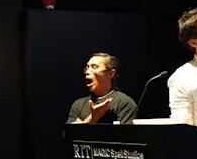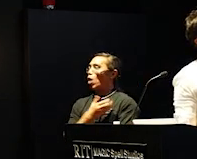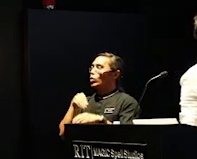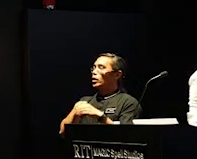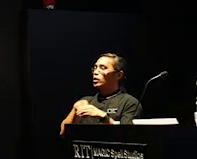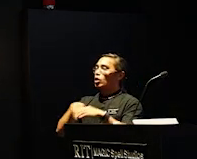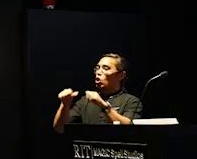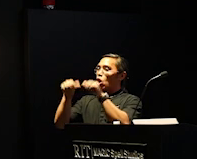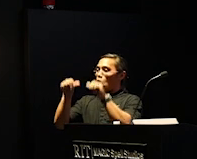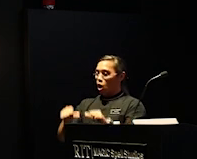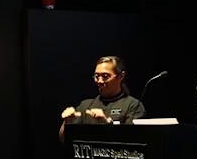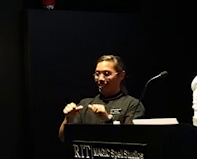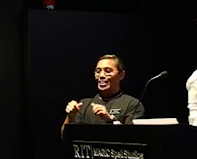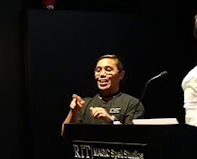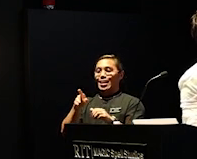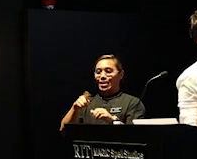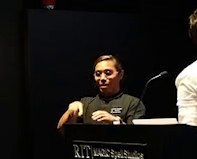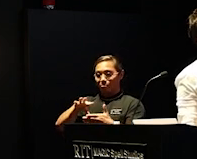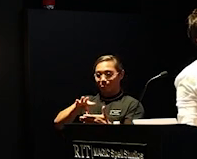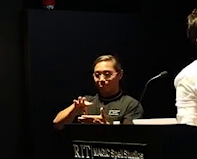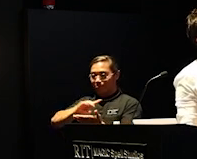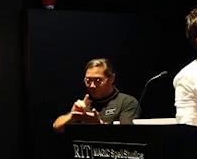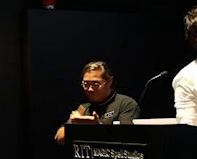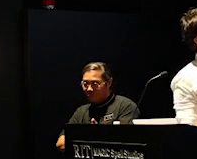Live Styled did a ton of the interior detailing.